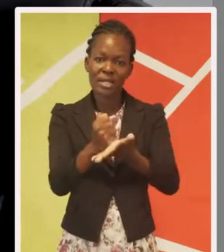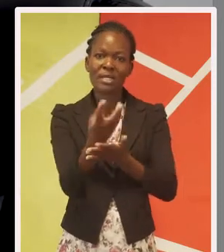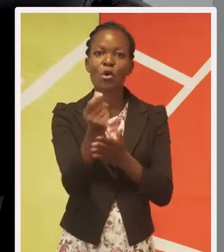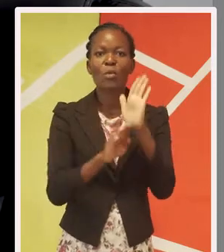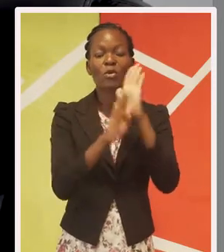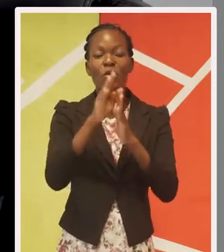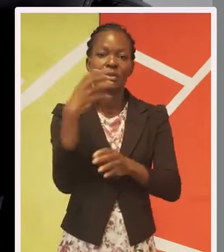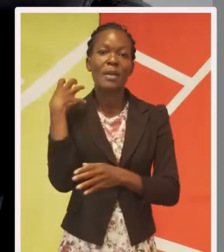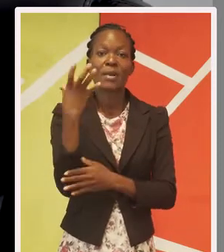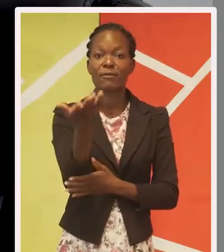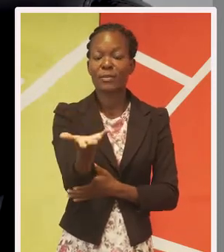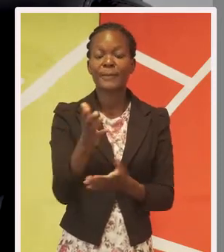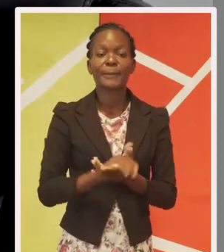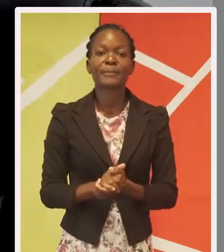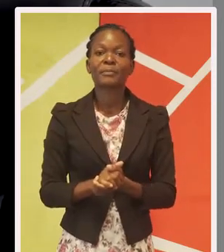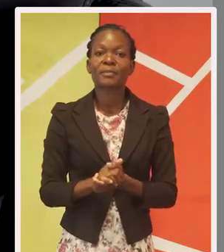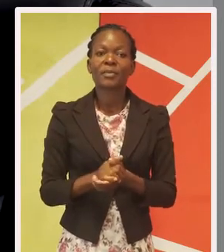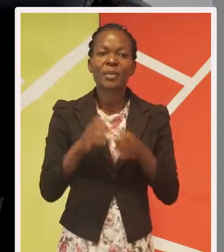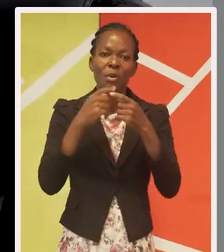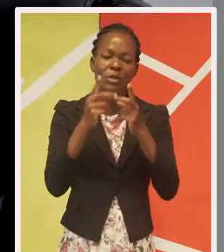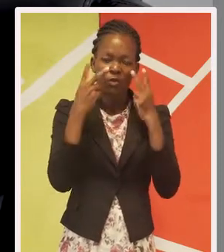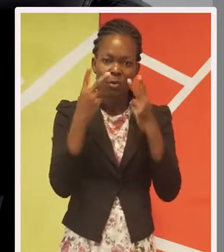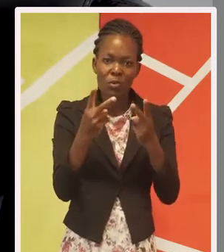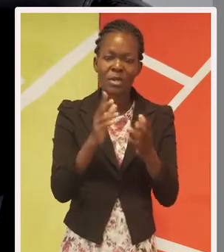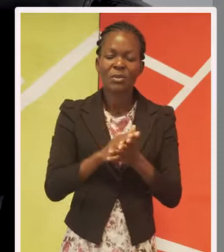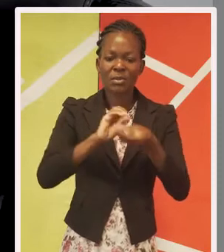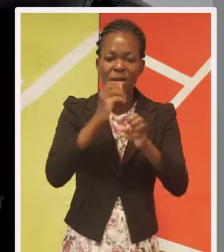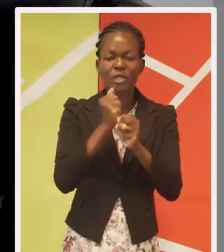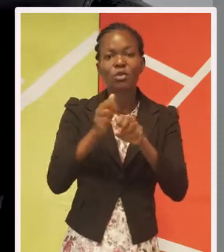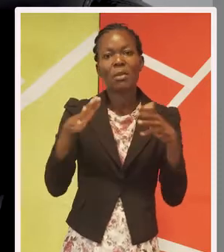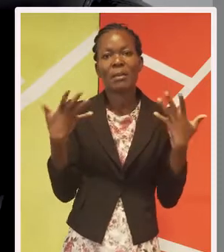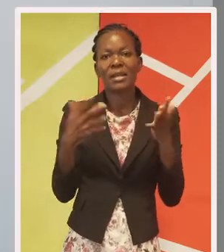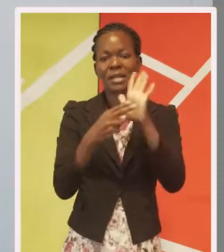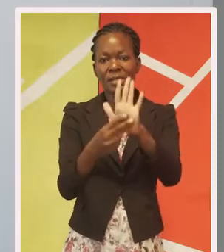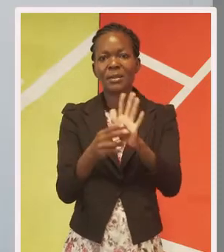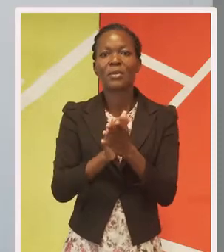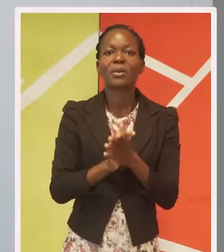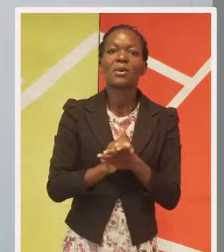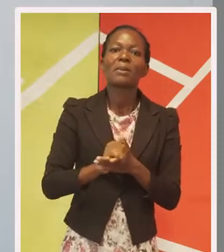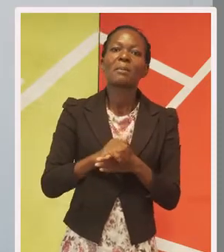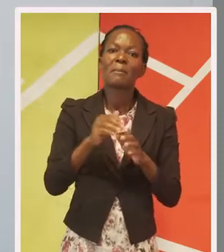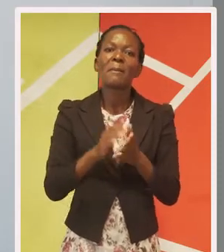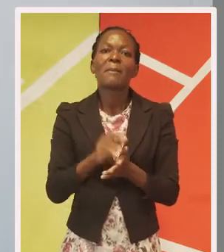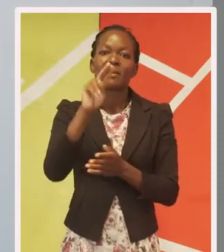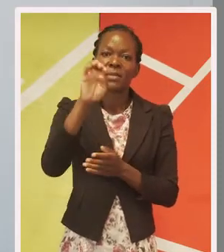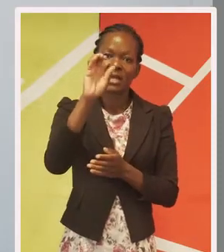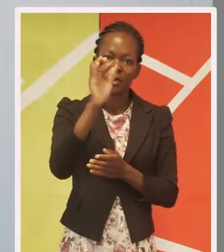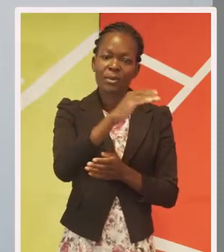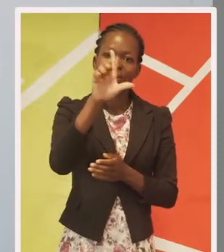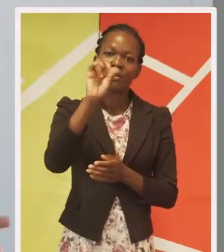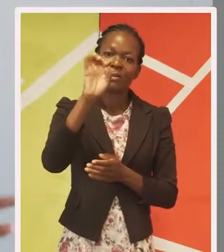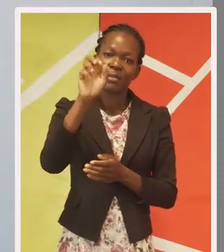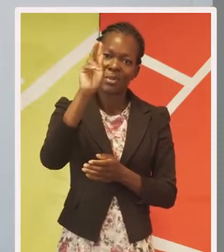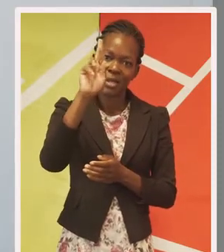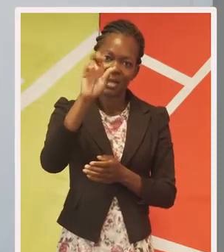growth. It further looks into systems of oppression such as neoliberalism and patriarchy